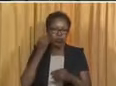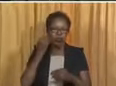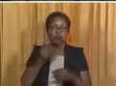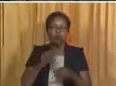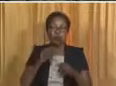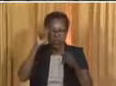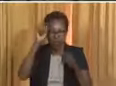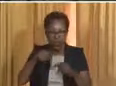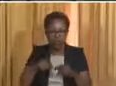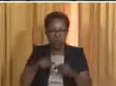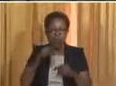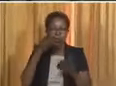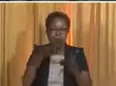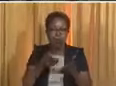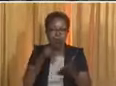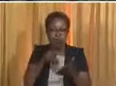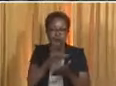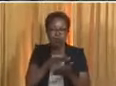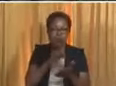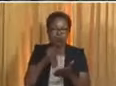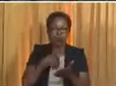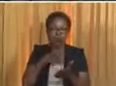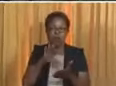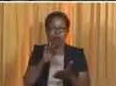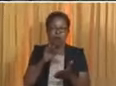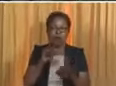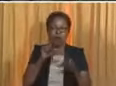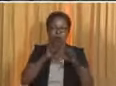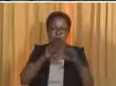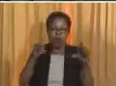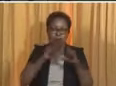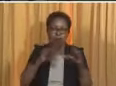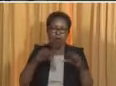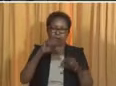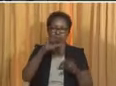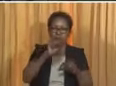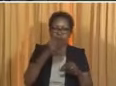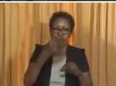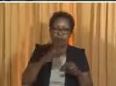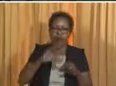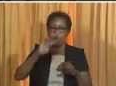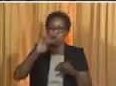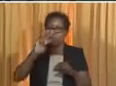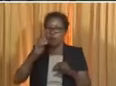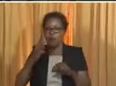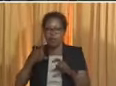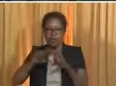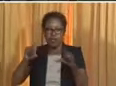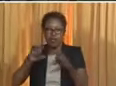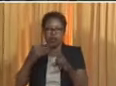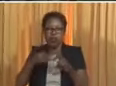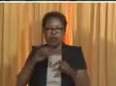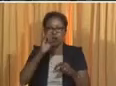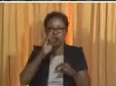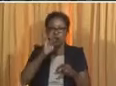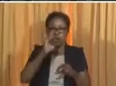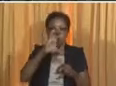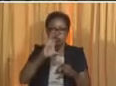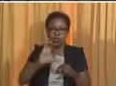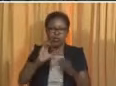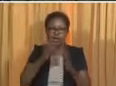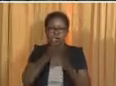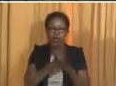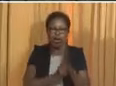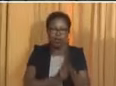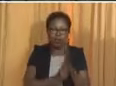found that paragraph 5 of the second schedule of IBC Act